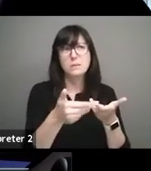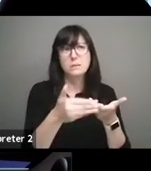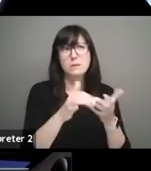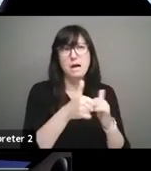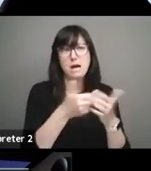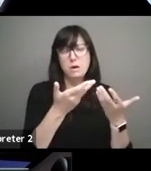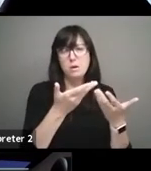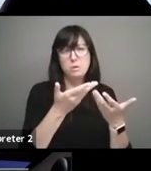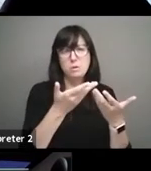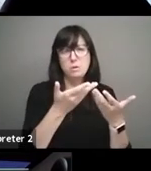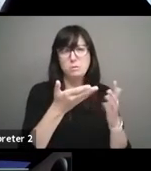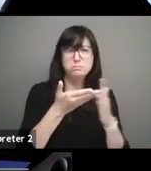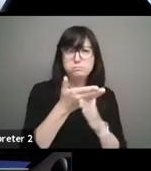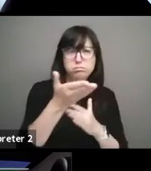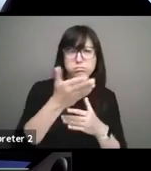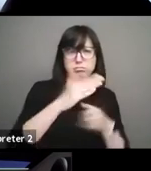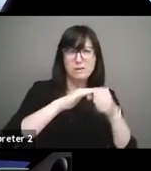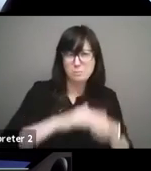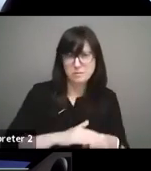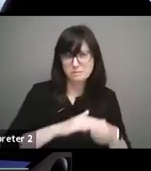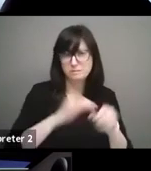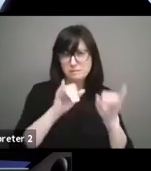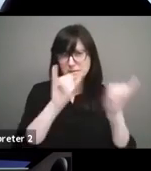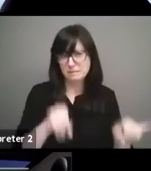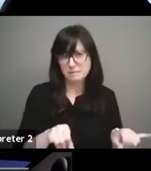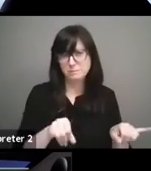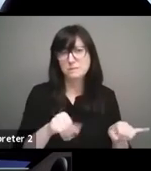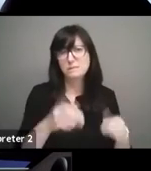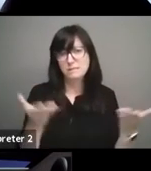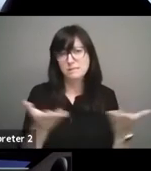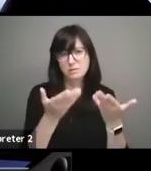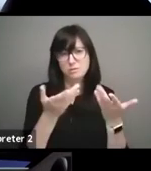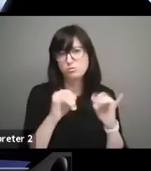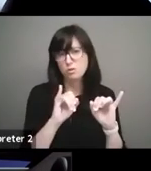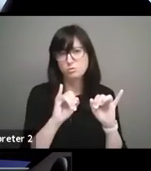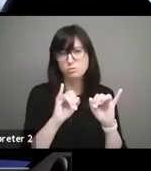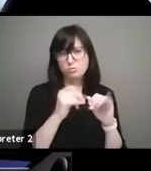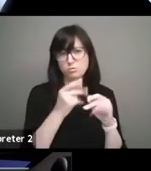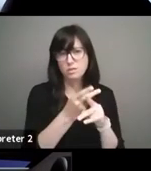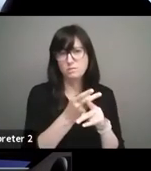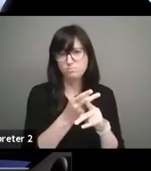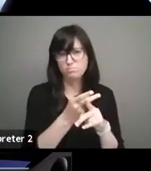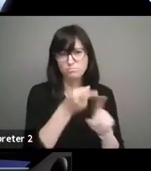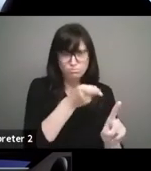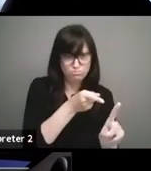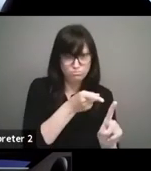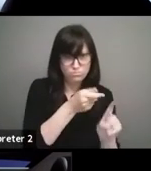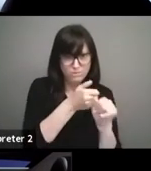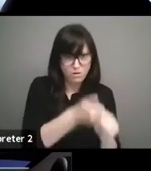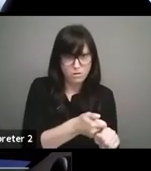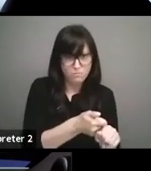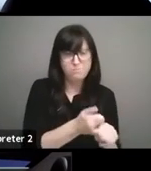like systems that are here to kind of, you know, keep us in line. Yeah, that's all I'd like to